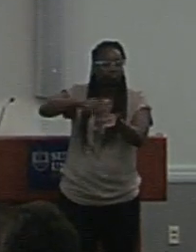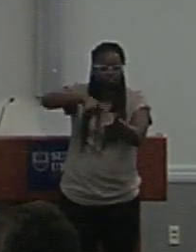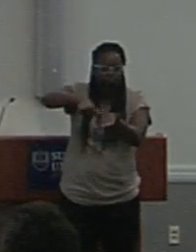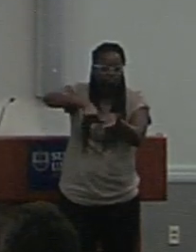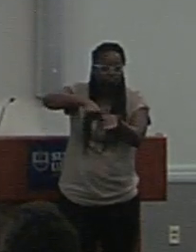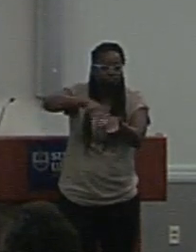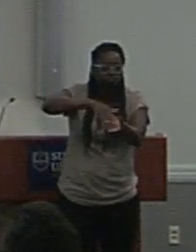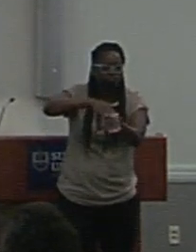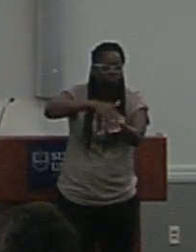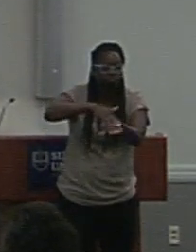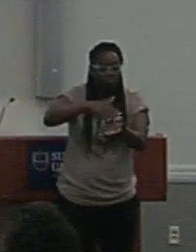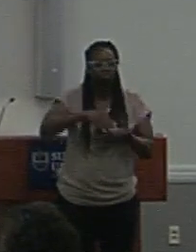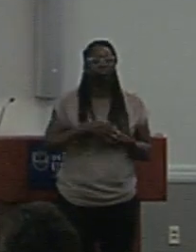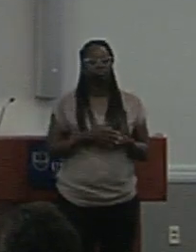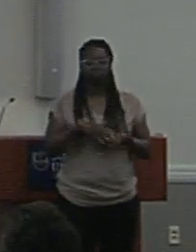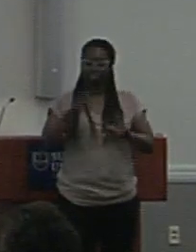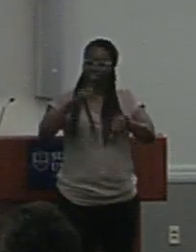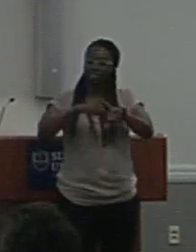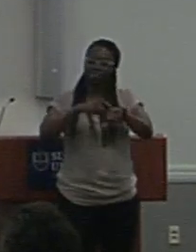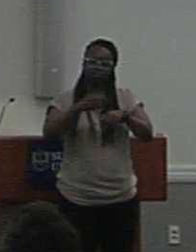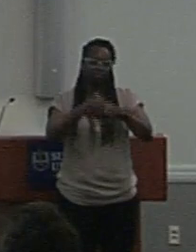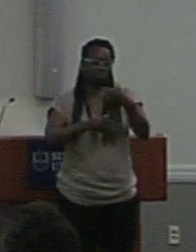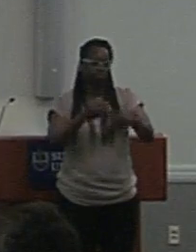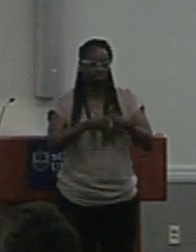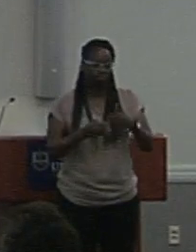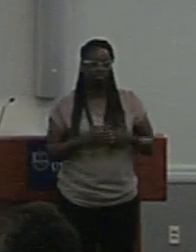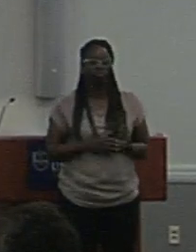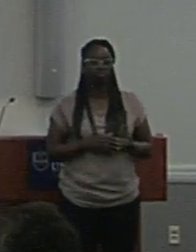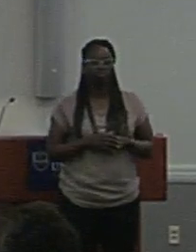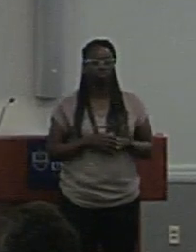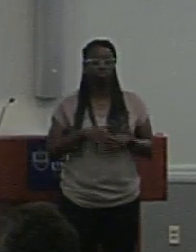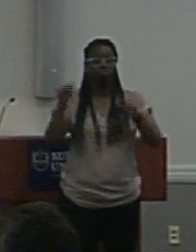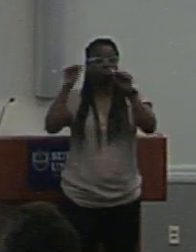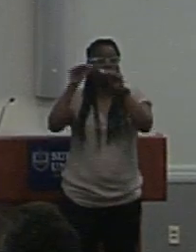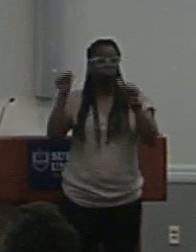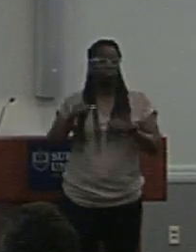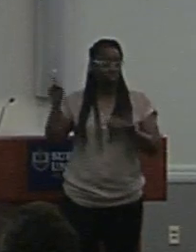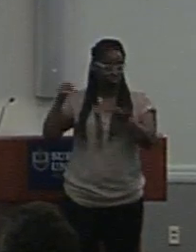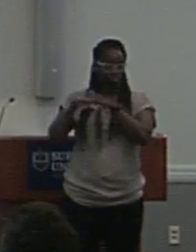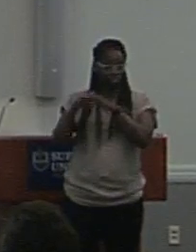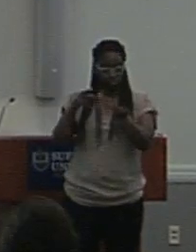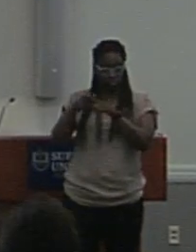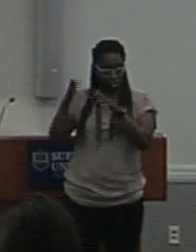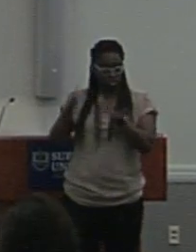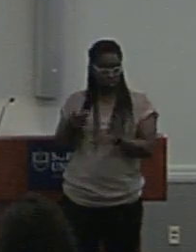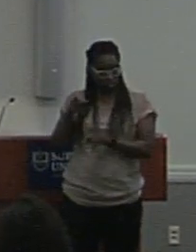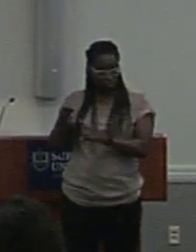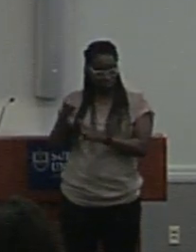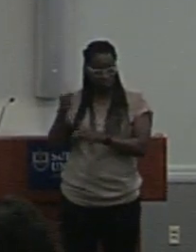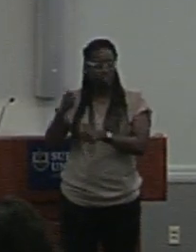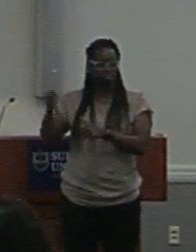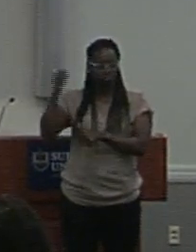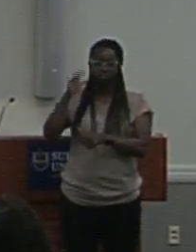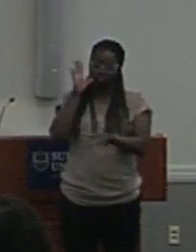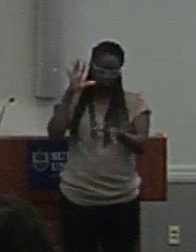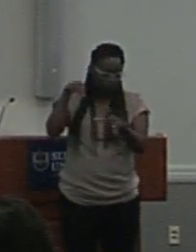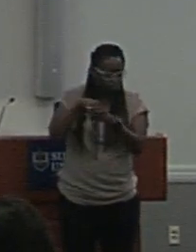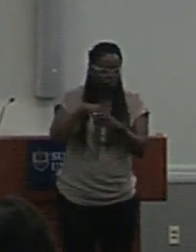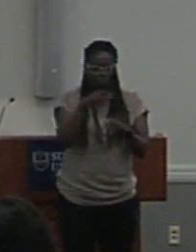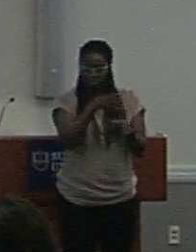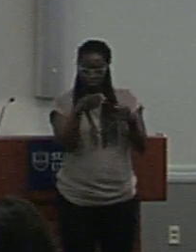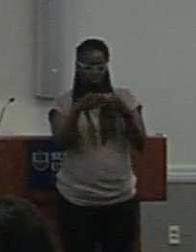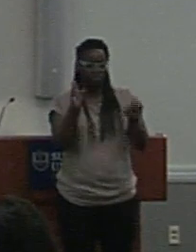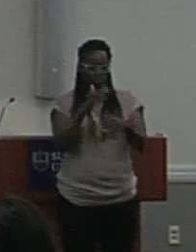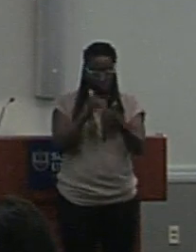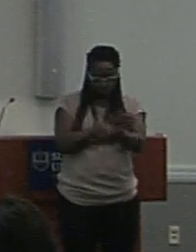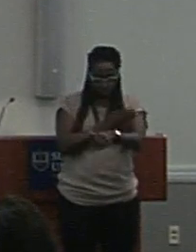to note that our Senior Architectural Access Specialist, Sarah Leong, sits on the Public Improvement Commission, which is a city body